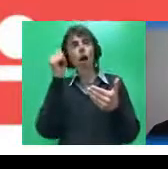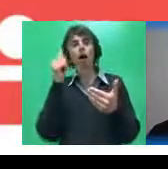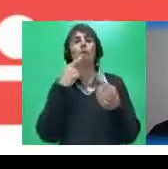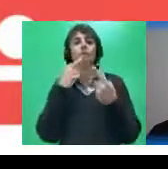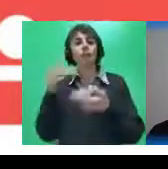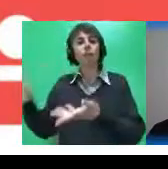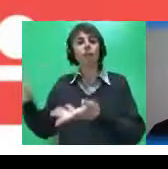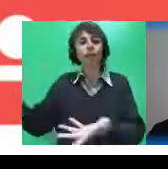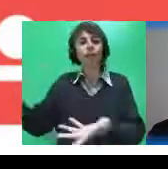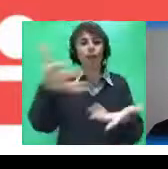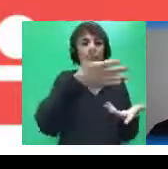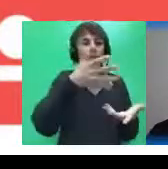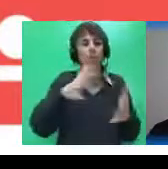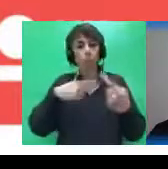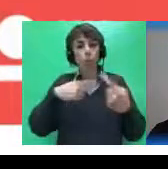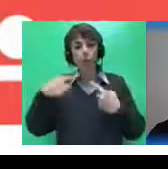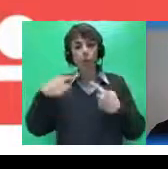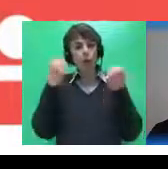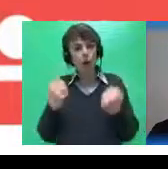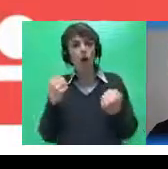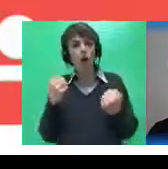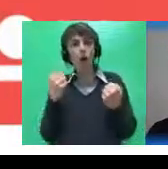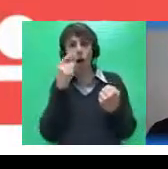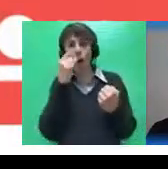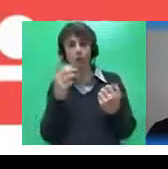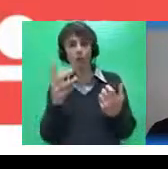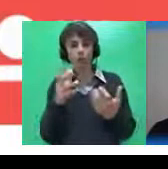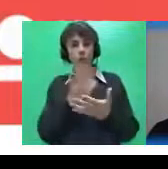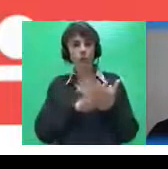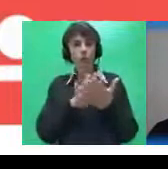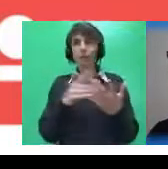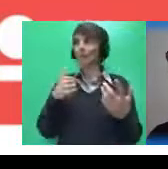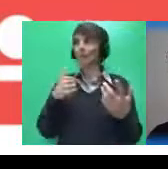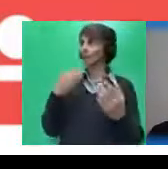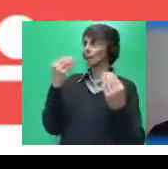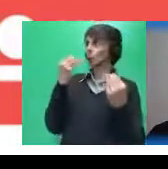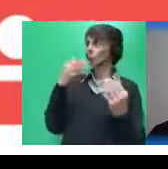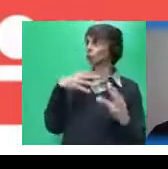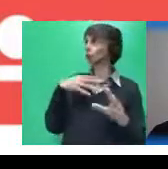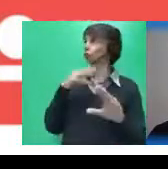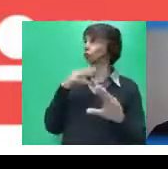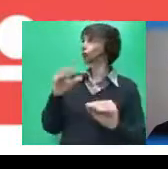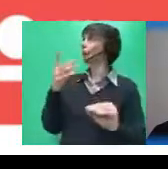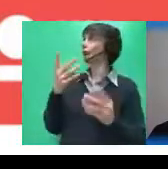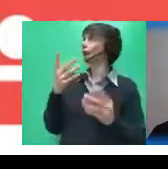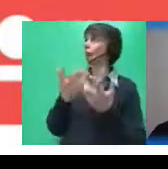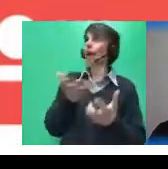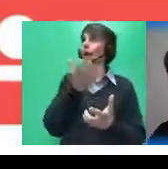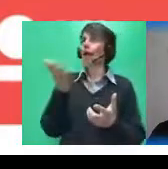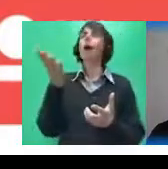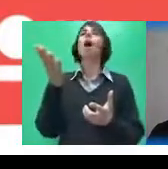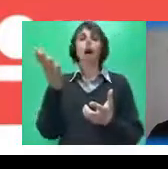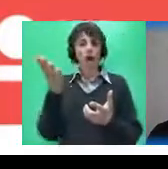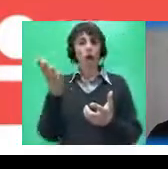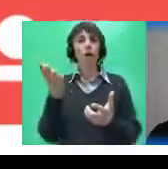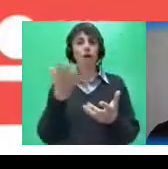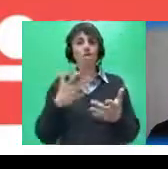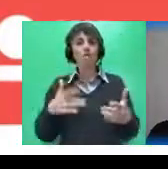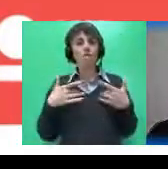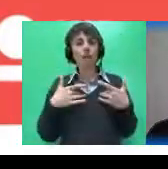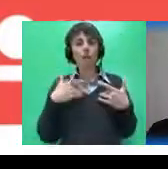the information there. If you're a coach, it will help you understand where you can go for more information if you have someone turn up to your session with a particular condition who may need a bit more